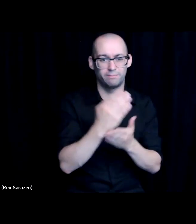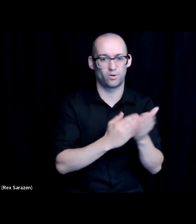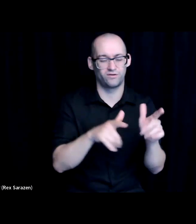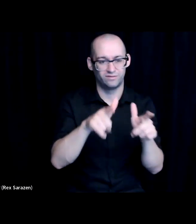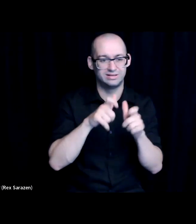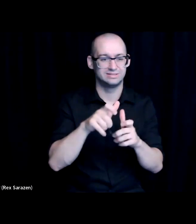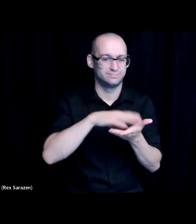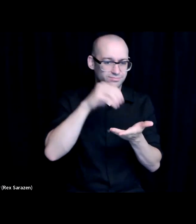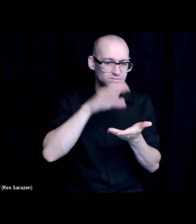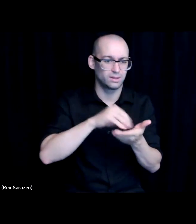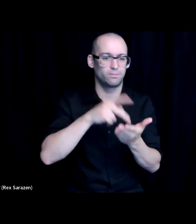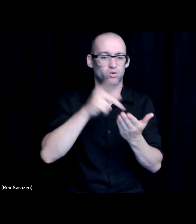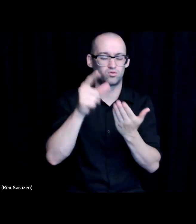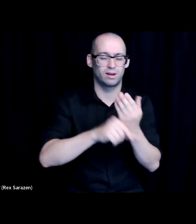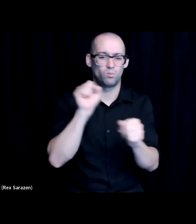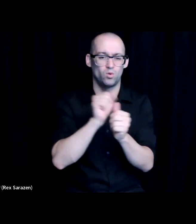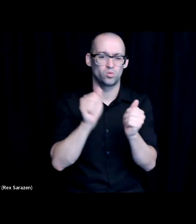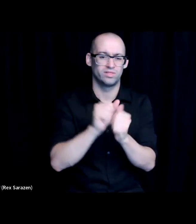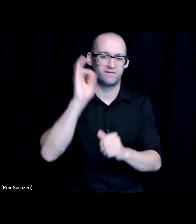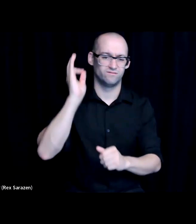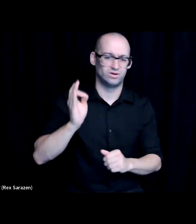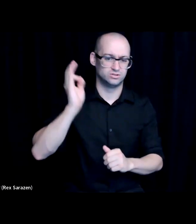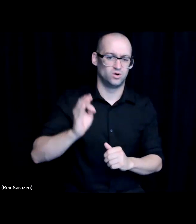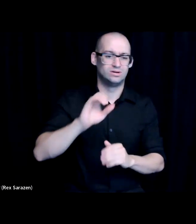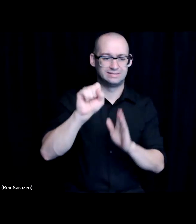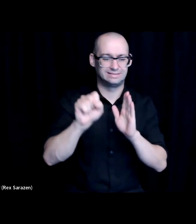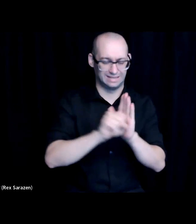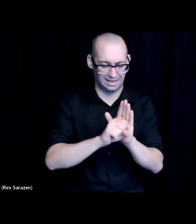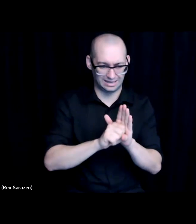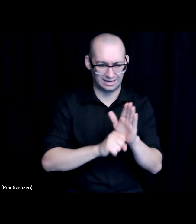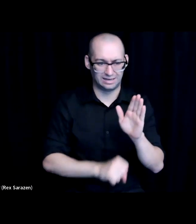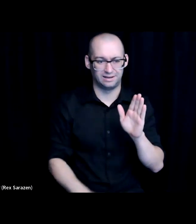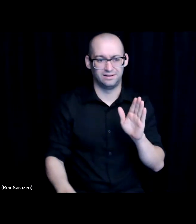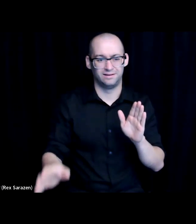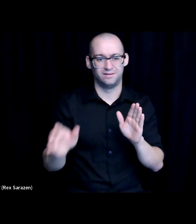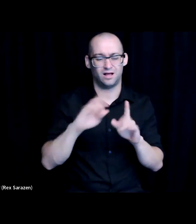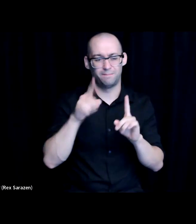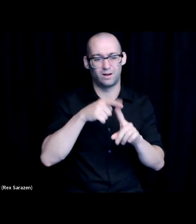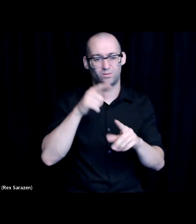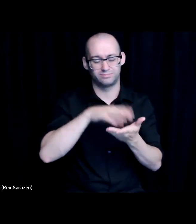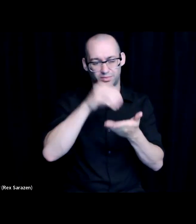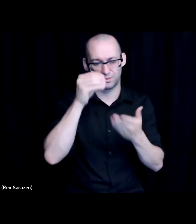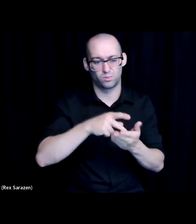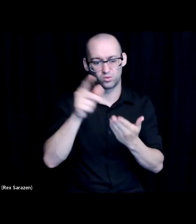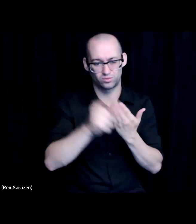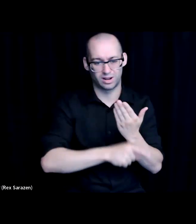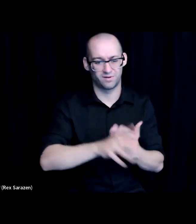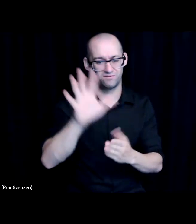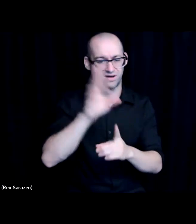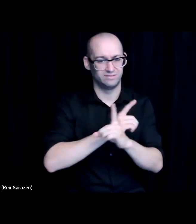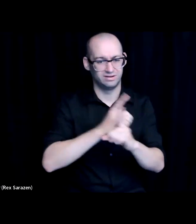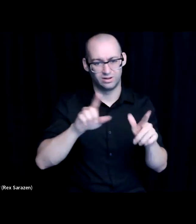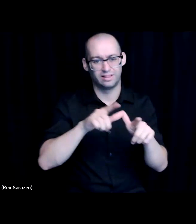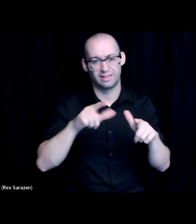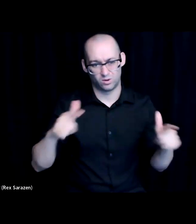We are working with Fresno State with Eduardo Gonzalez on their literacy program. I think they have 5 different